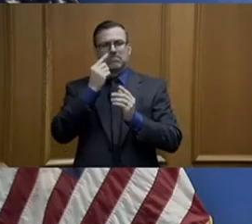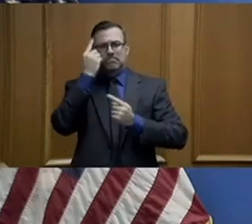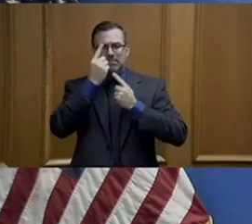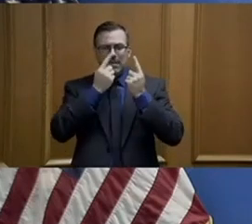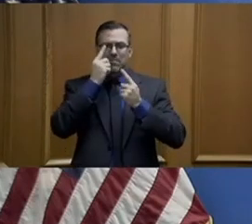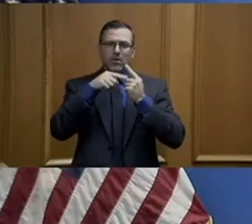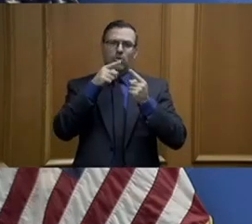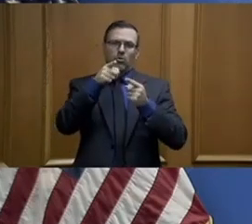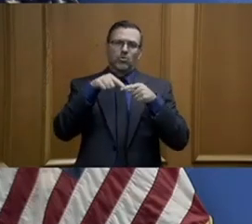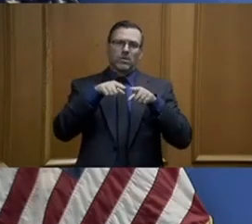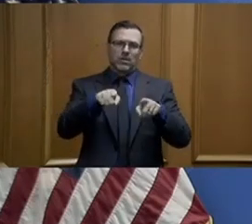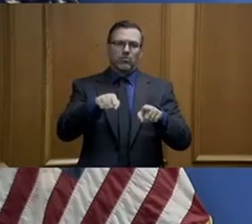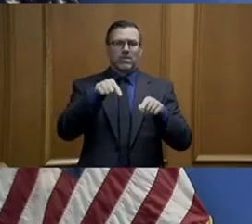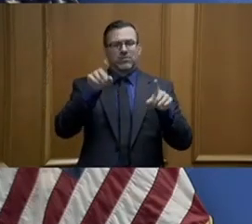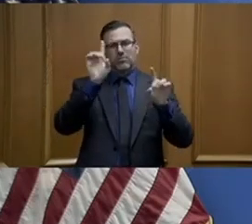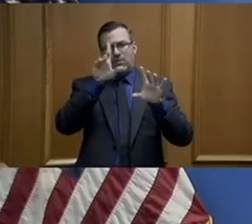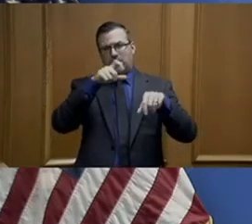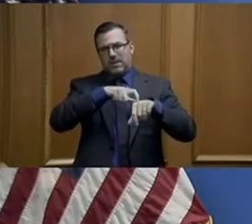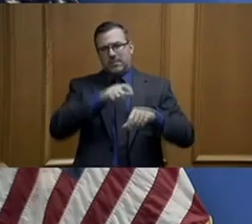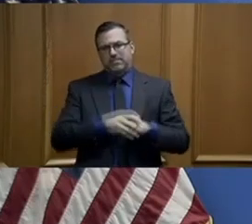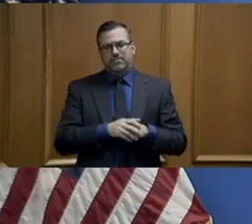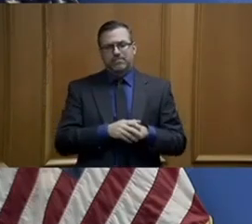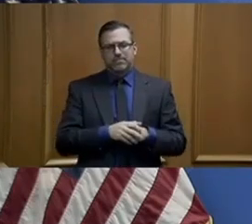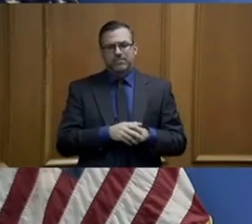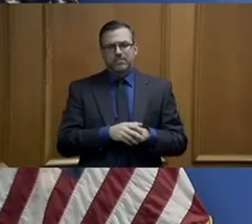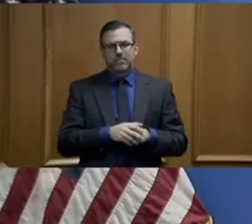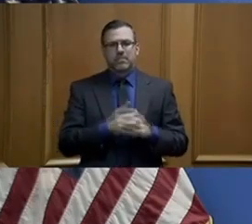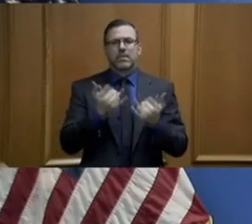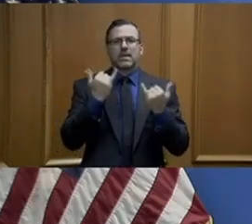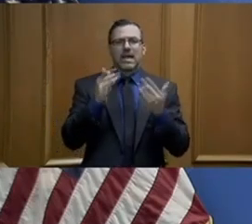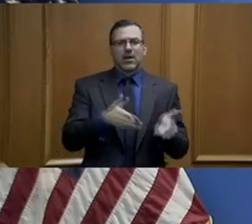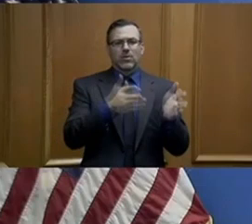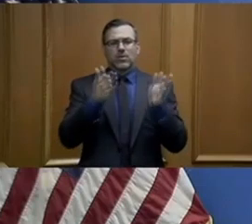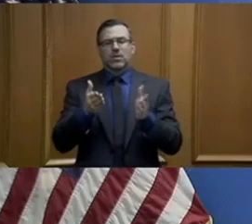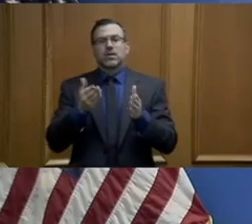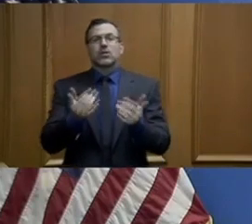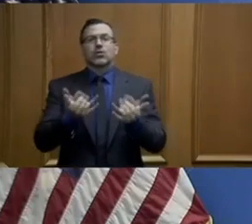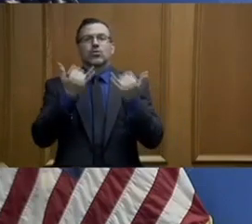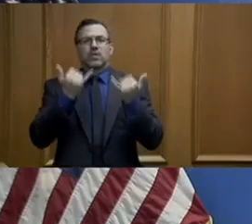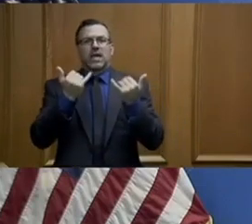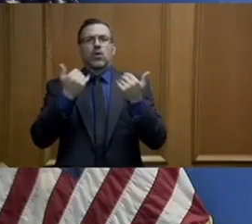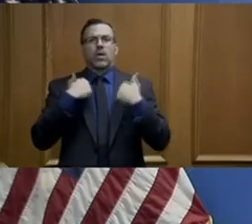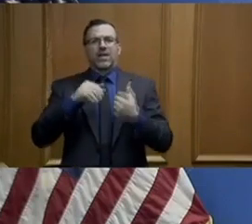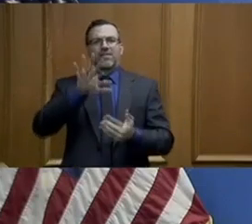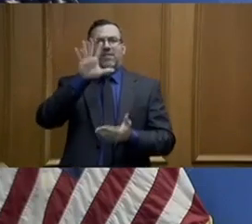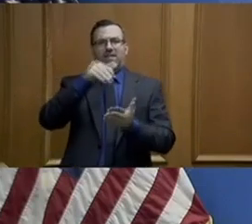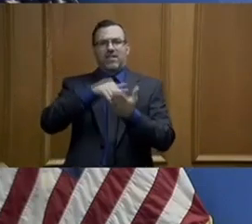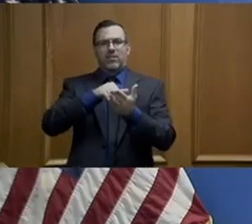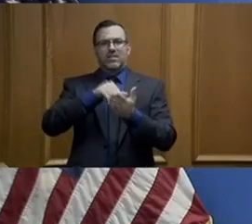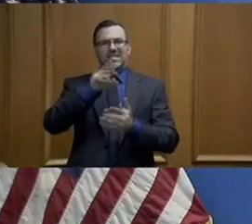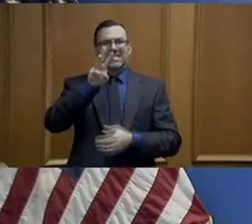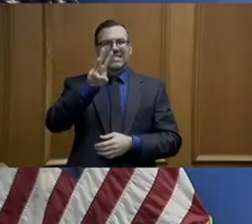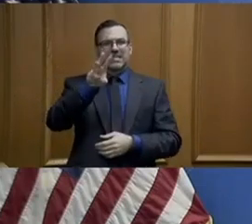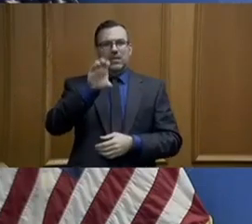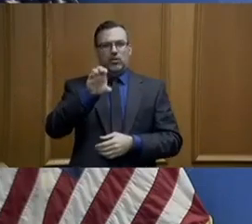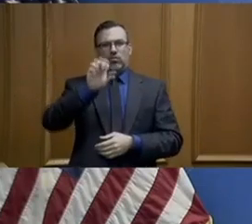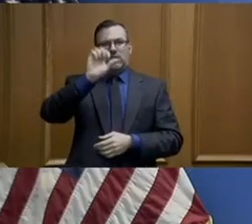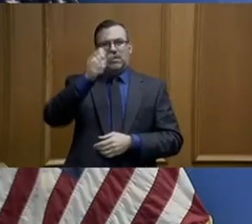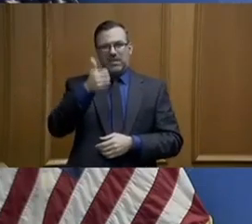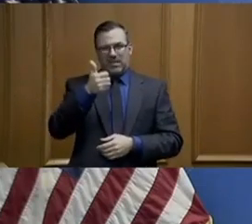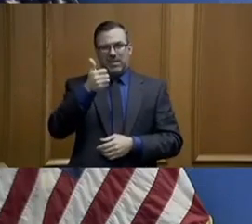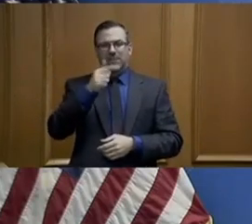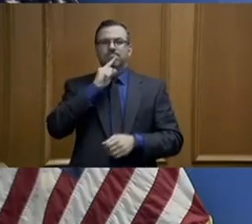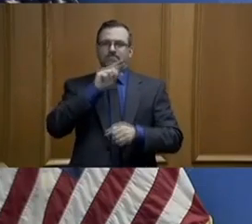community. Now to COVID. Today, Tennessee has 5,610 confirmed